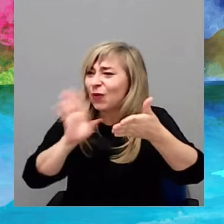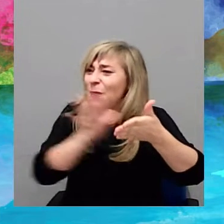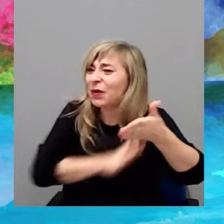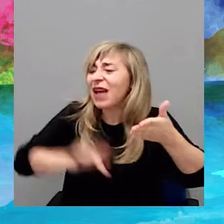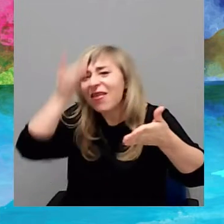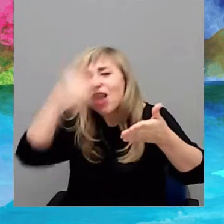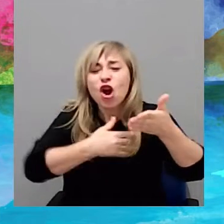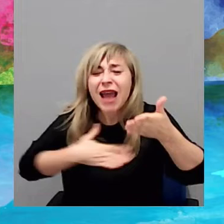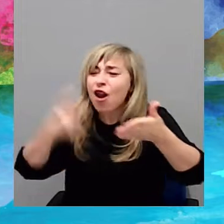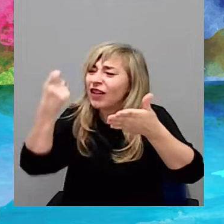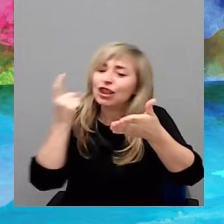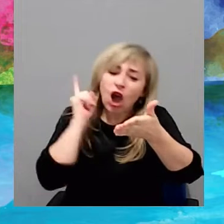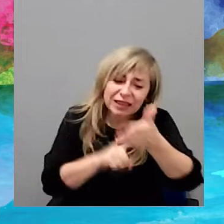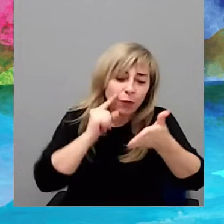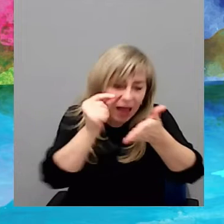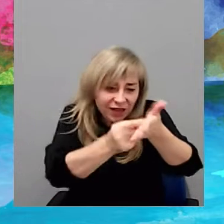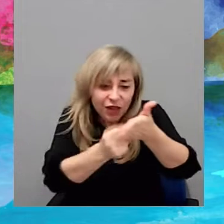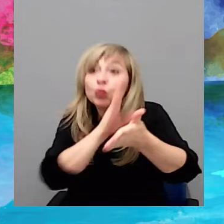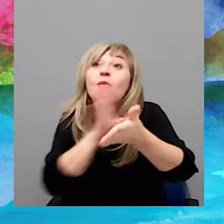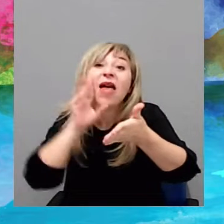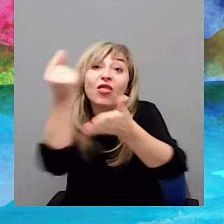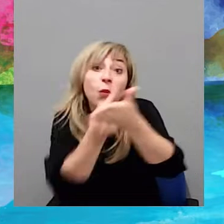And so we created this footrest.